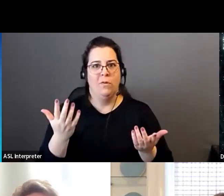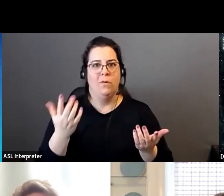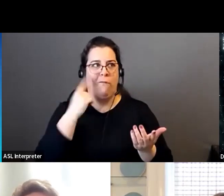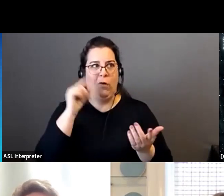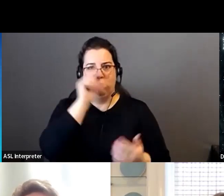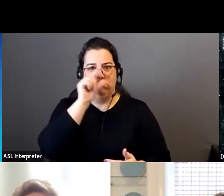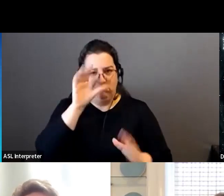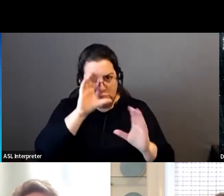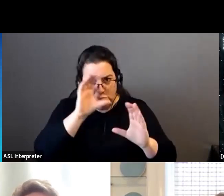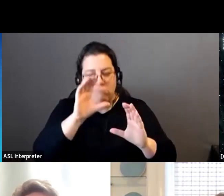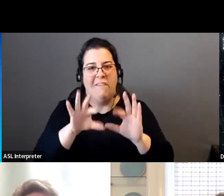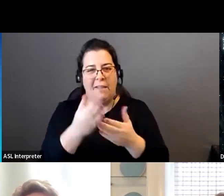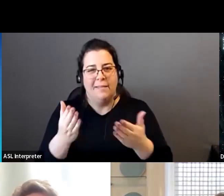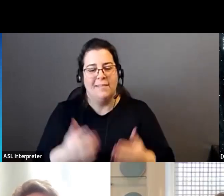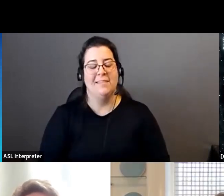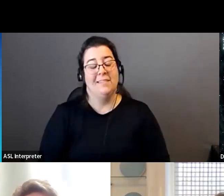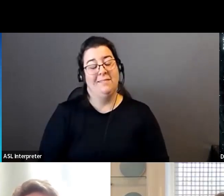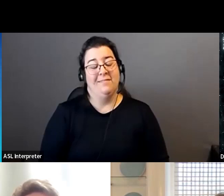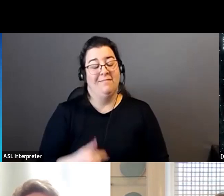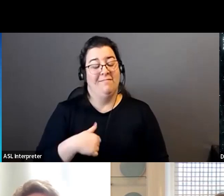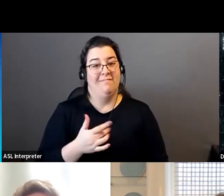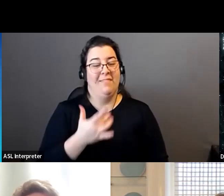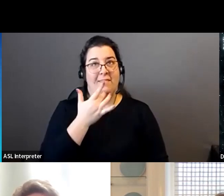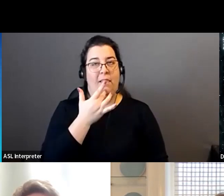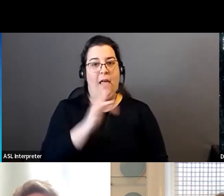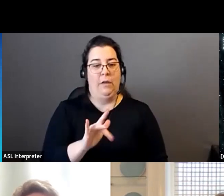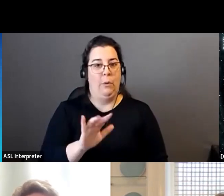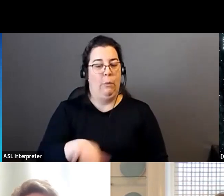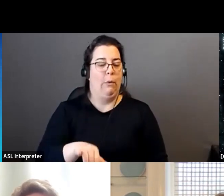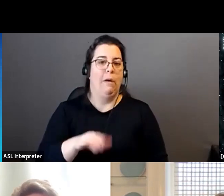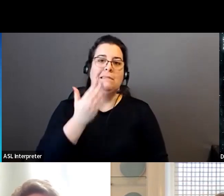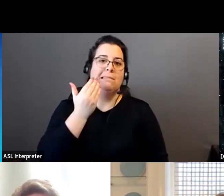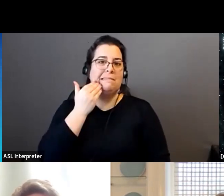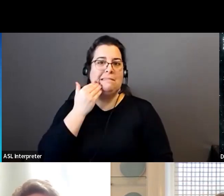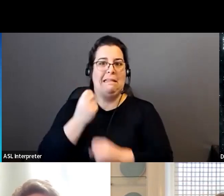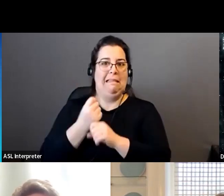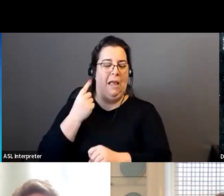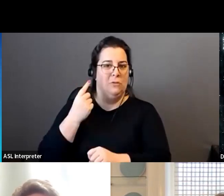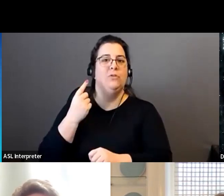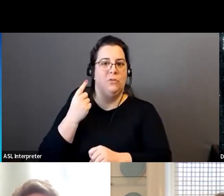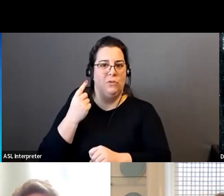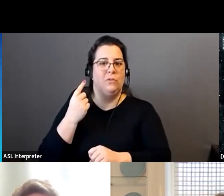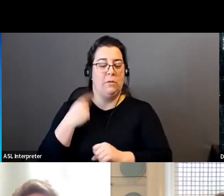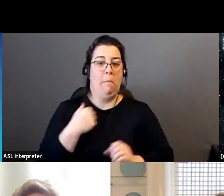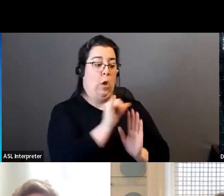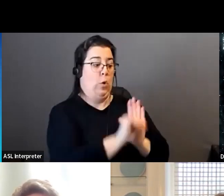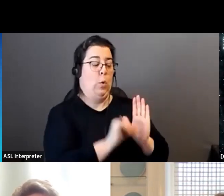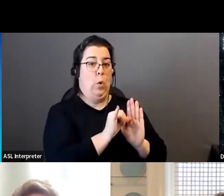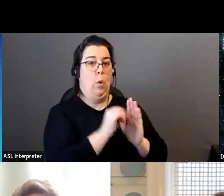So I've been blessed. At the end of last year, actually the last day of last year, I passed over 1,000 subscribers to my YouTube